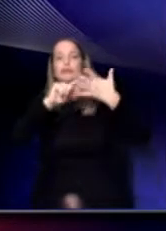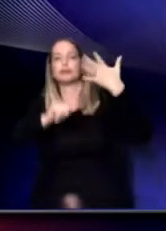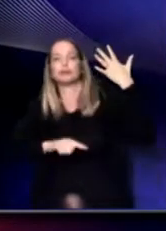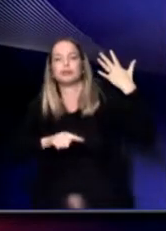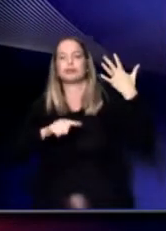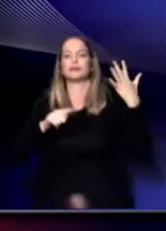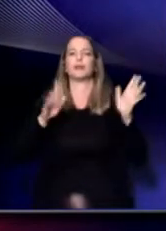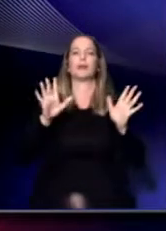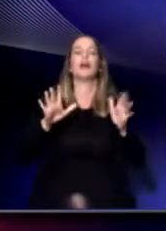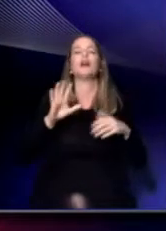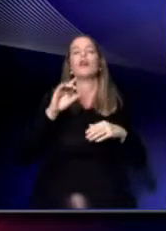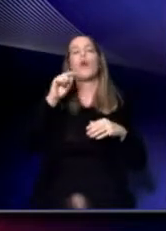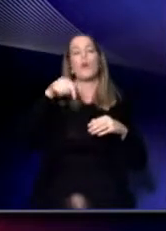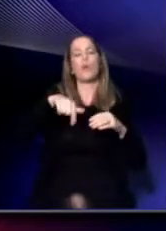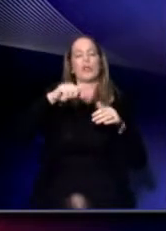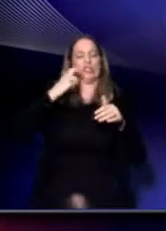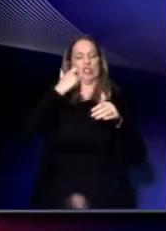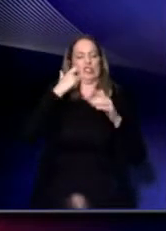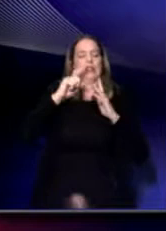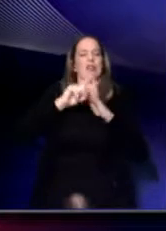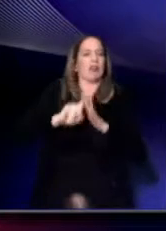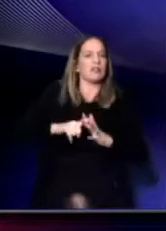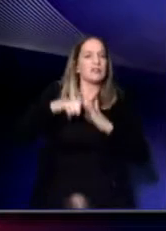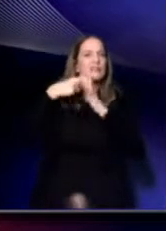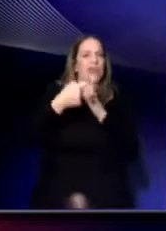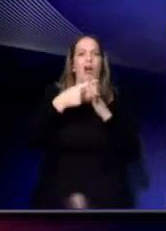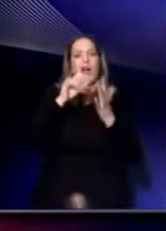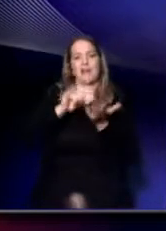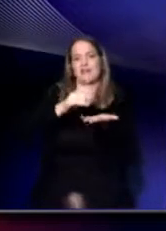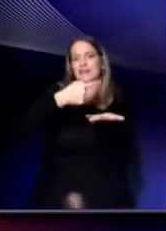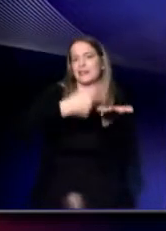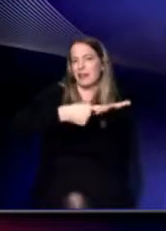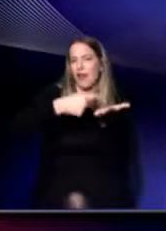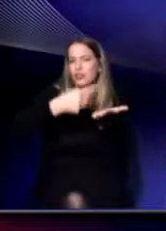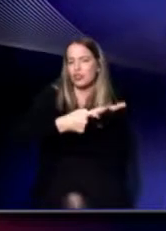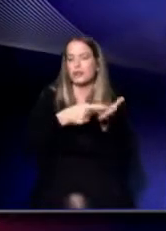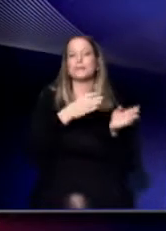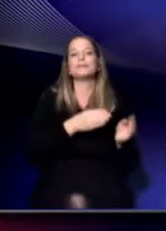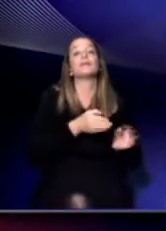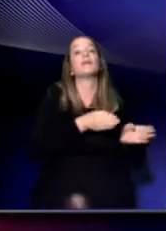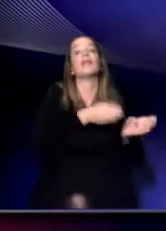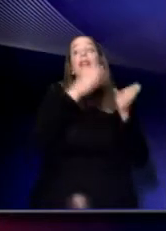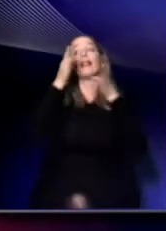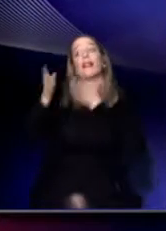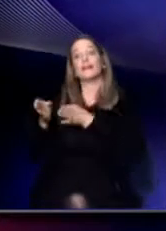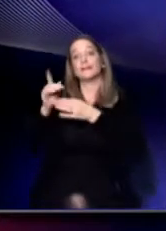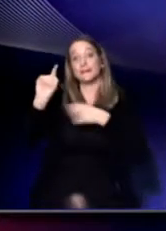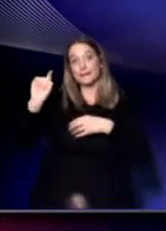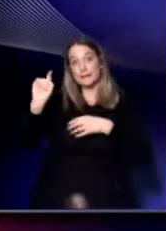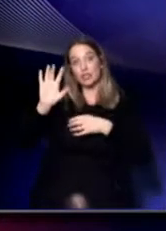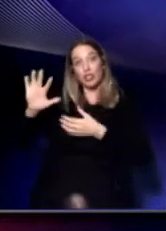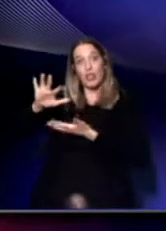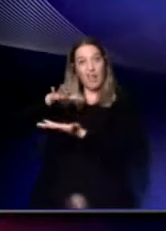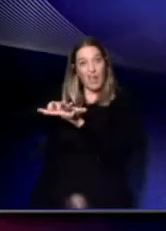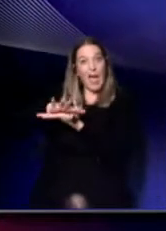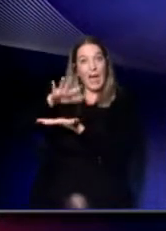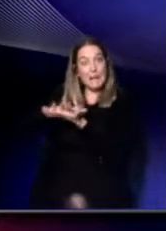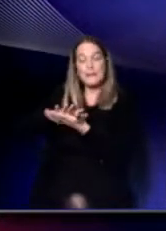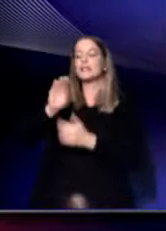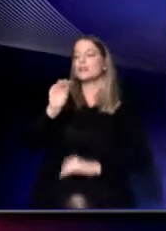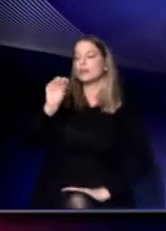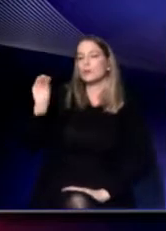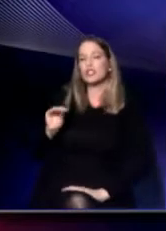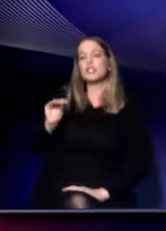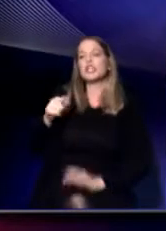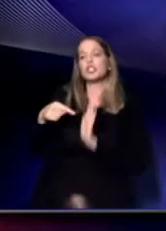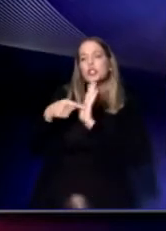a beginning of that discussion. Now the Phoenix campus, those percentages reflect,